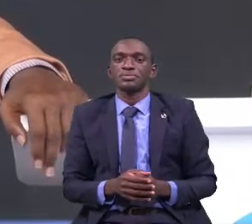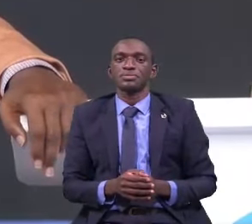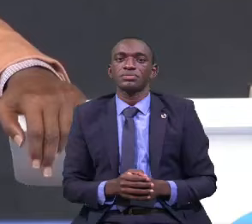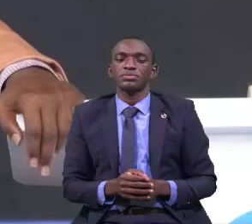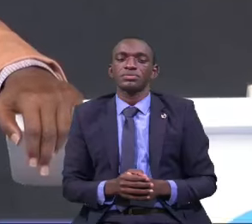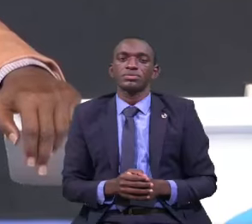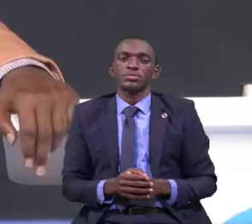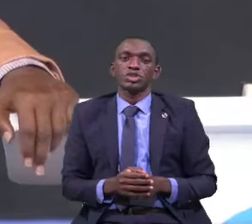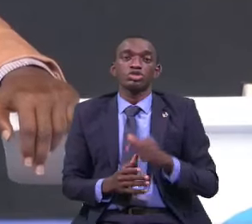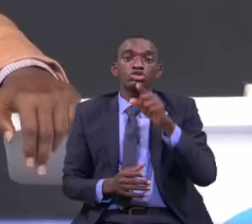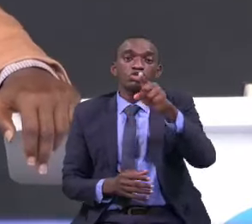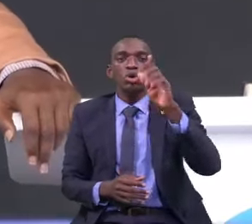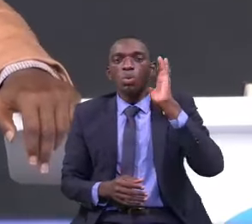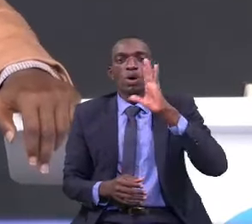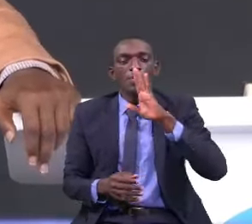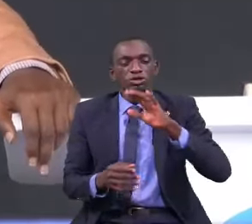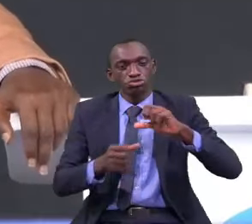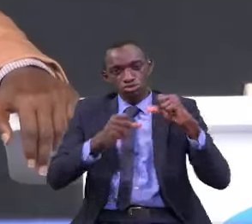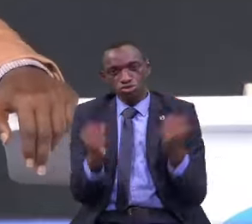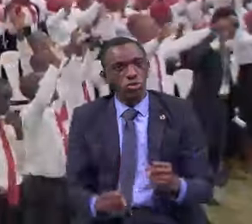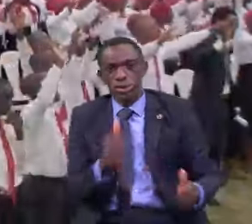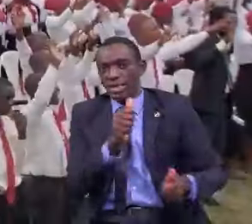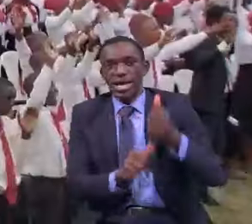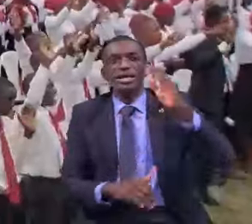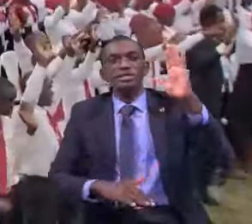You will be stronger than your persecutor.